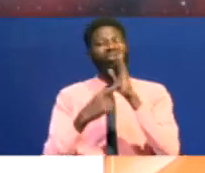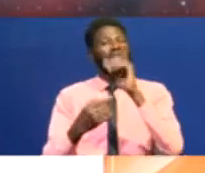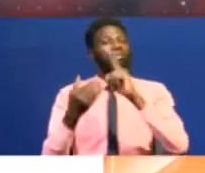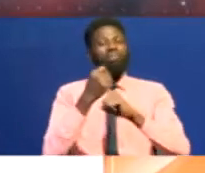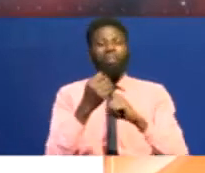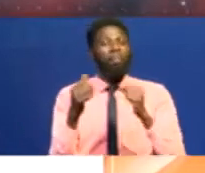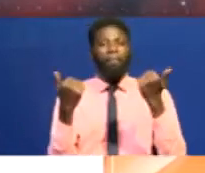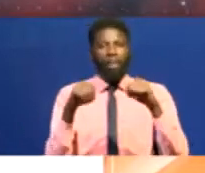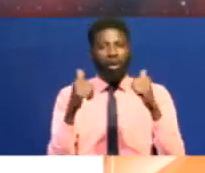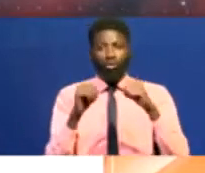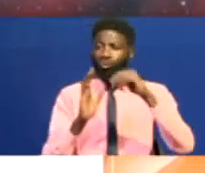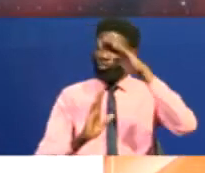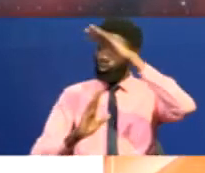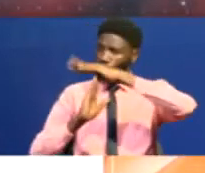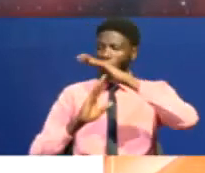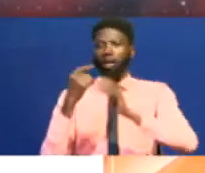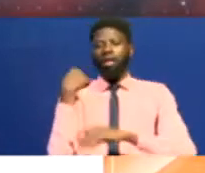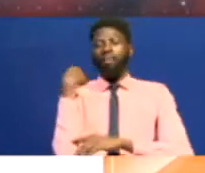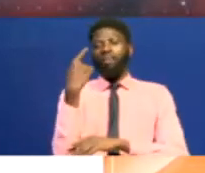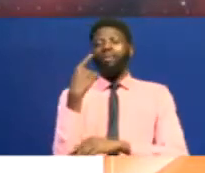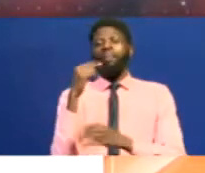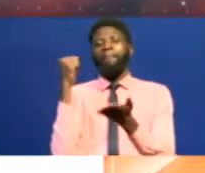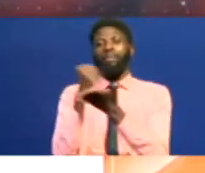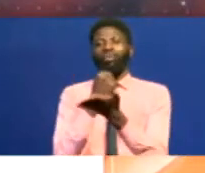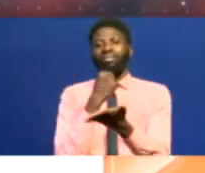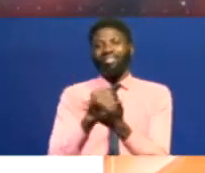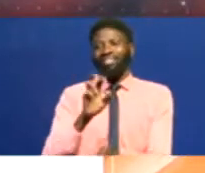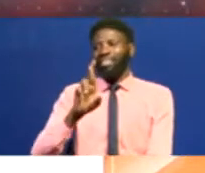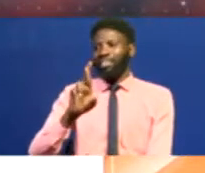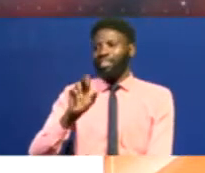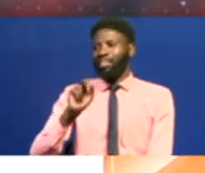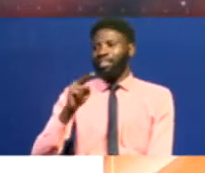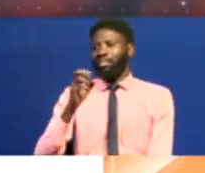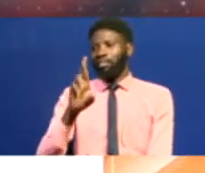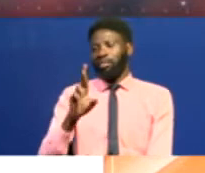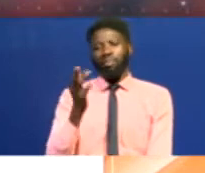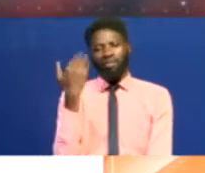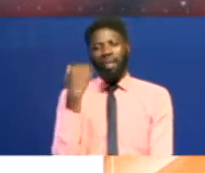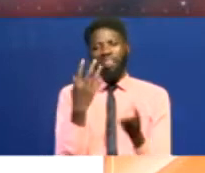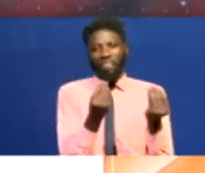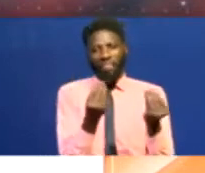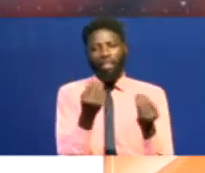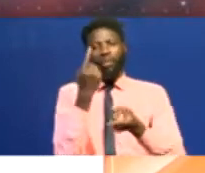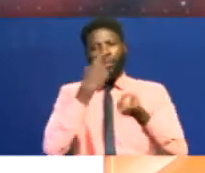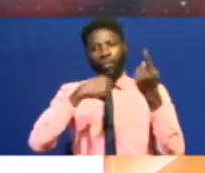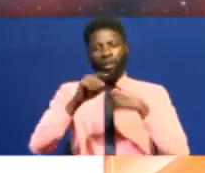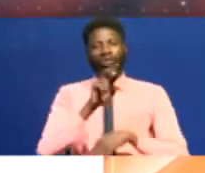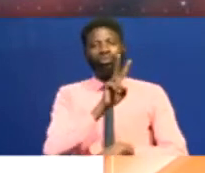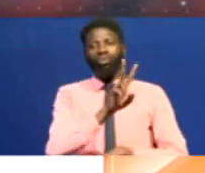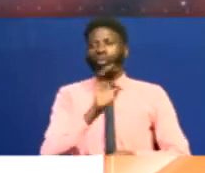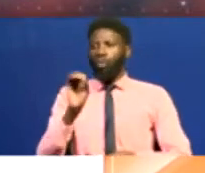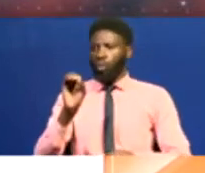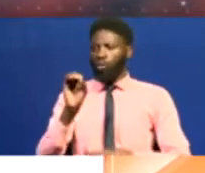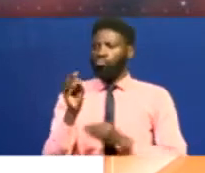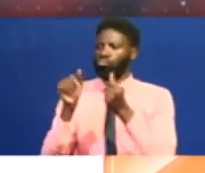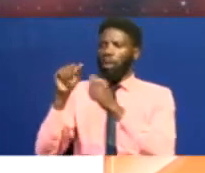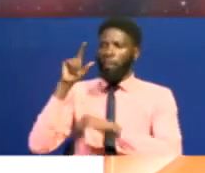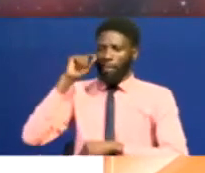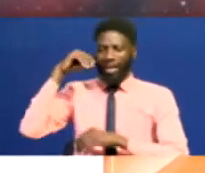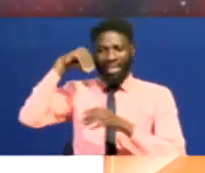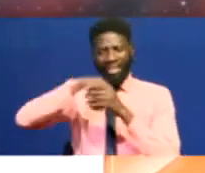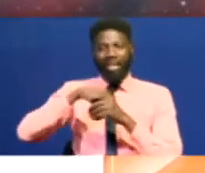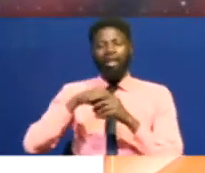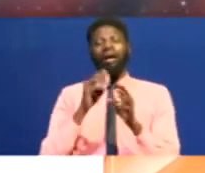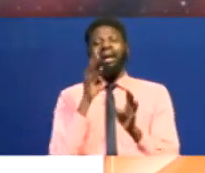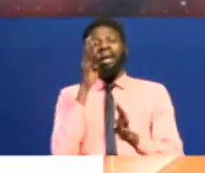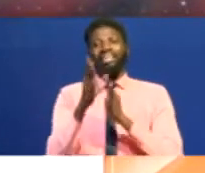behind leaders Posta Rangers, who earned an easy 2-0 win over Bandari at the Kasarani Annex. First